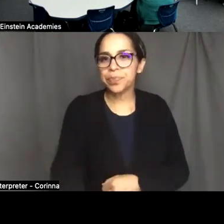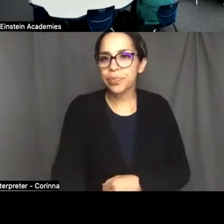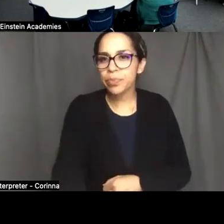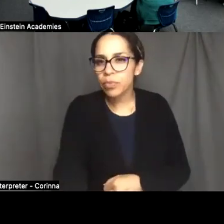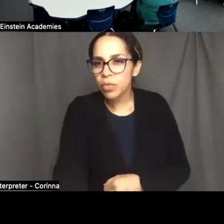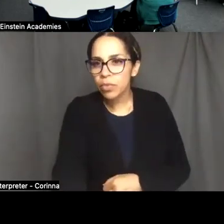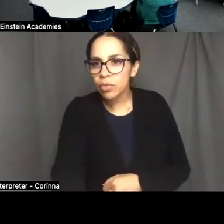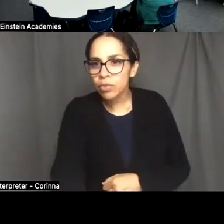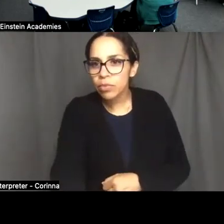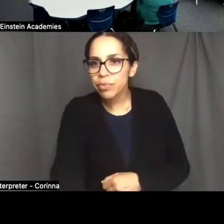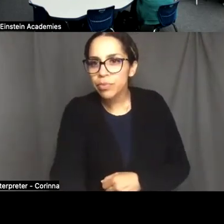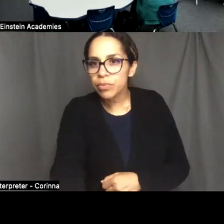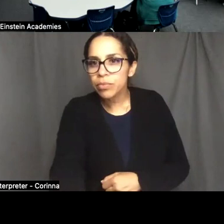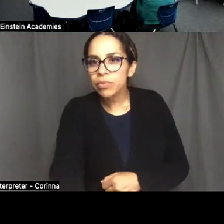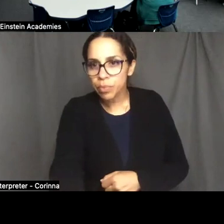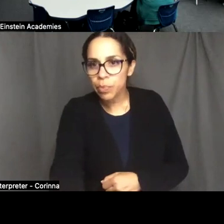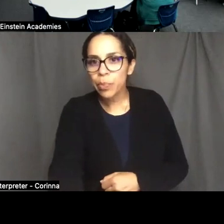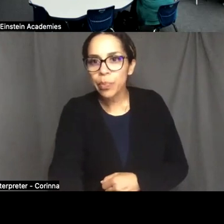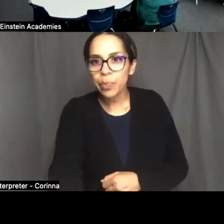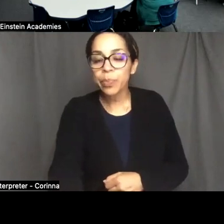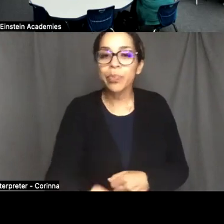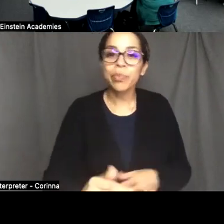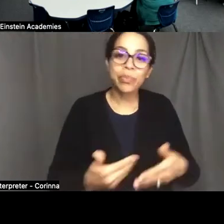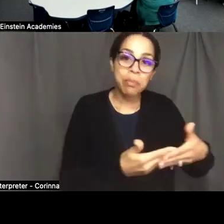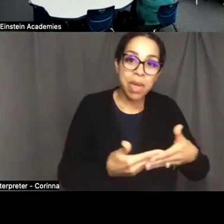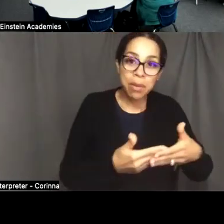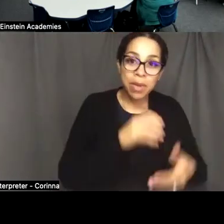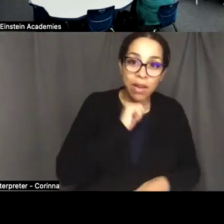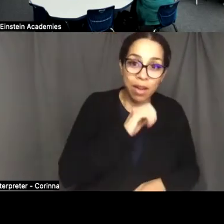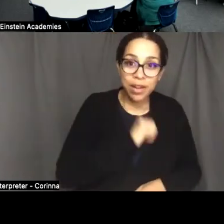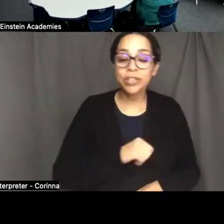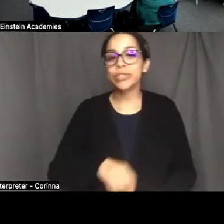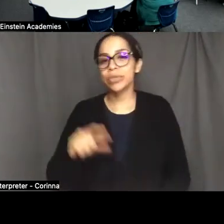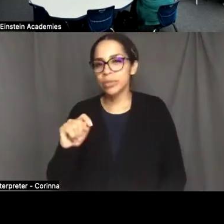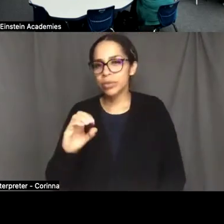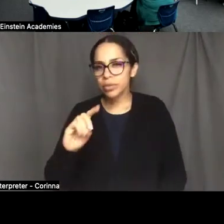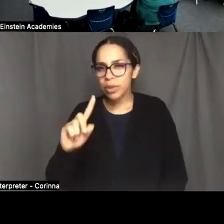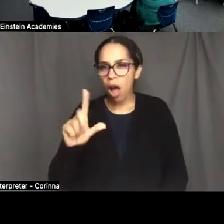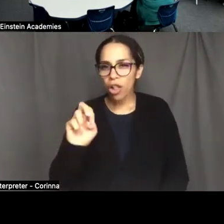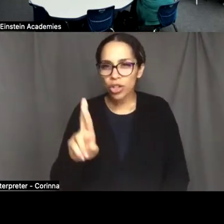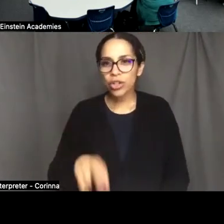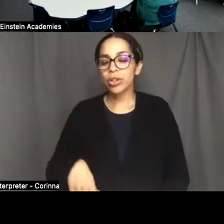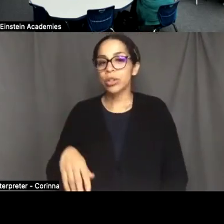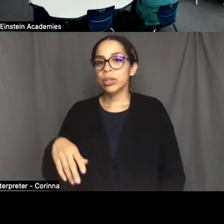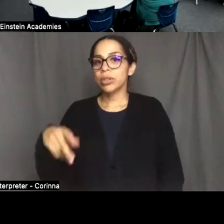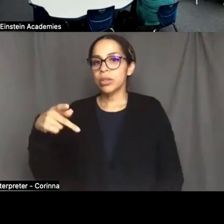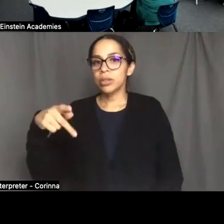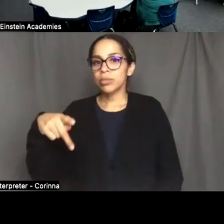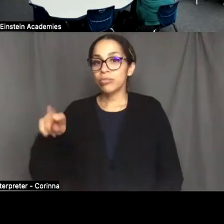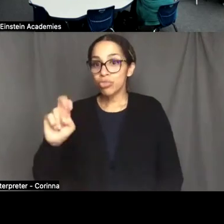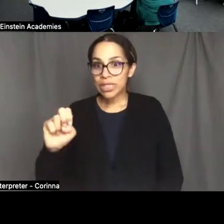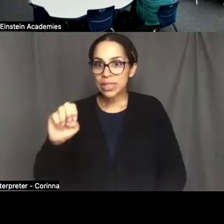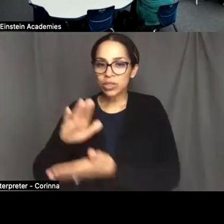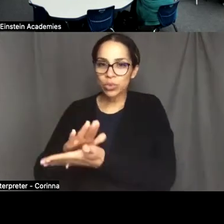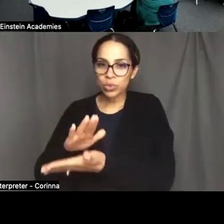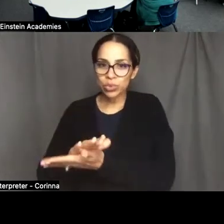where babies are at, and toddlers and preschoolers. You can kind of get an idea. Typically, this is kind of where kids are at these